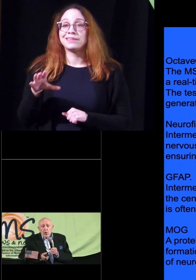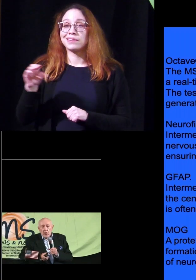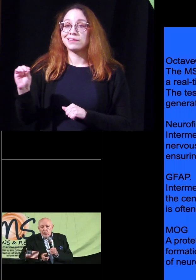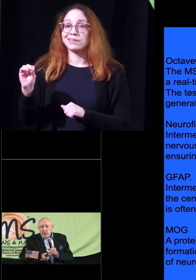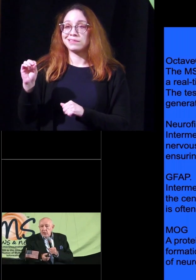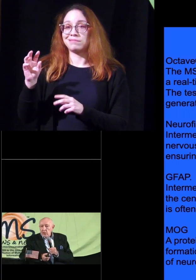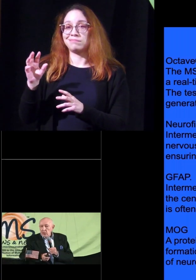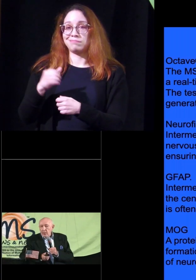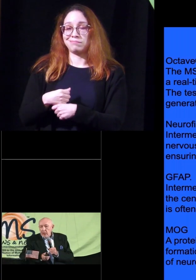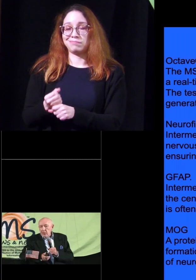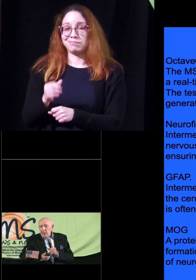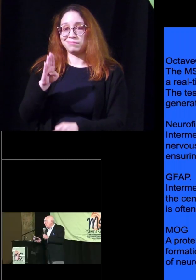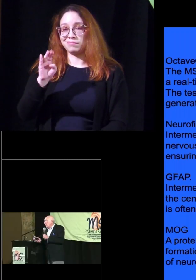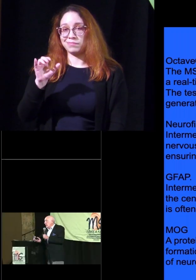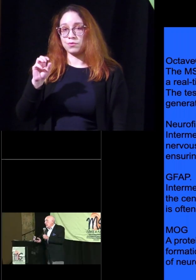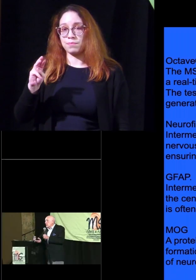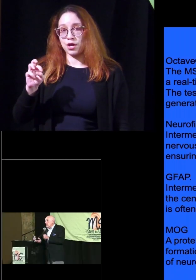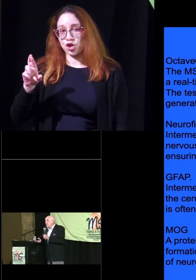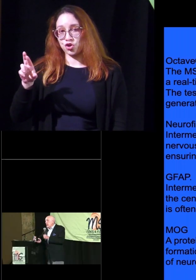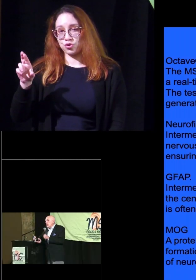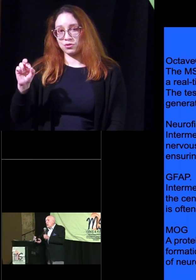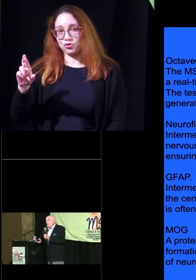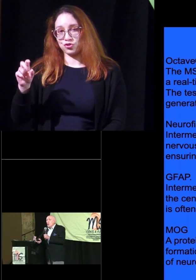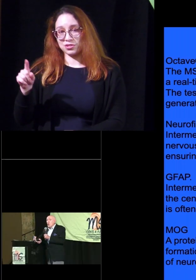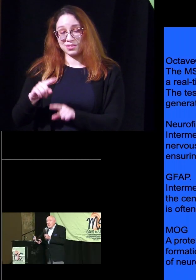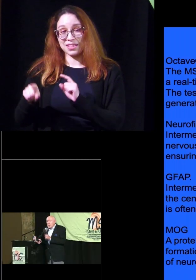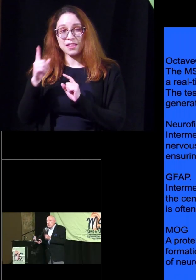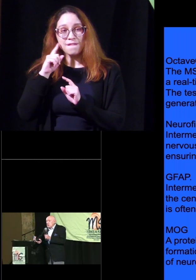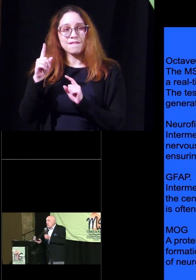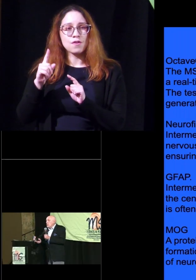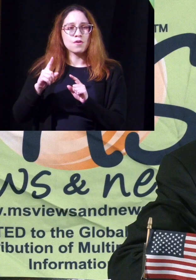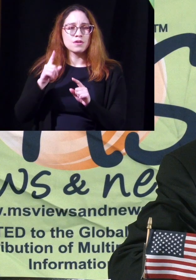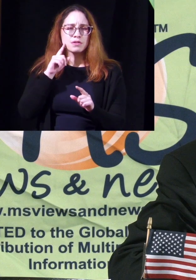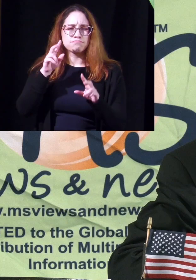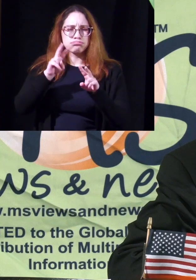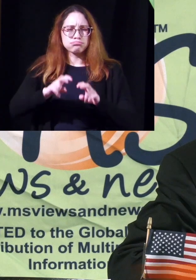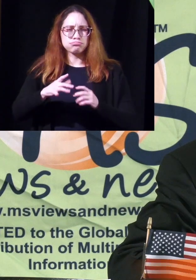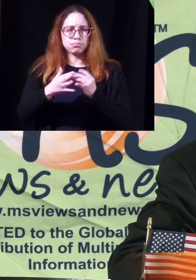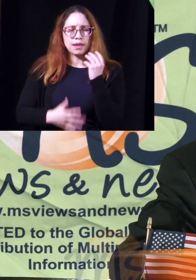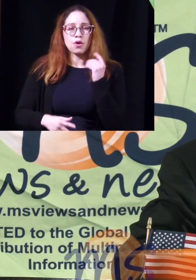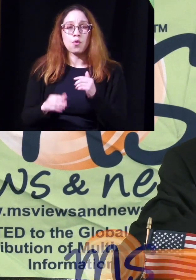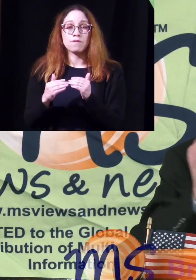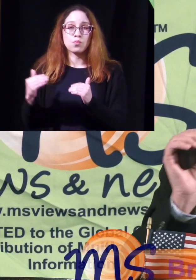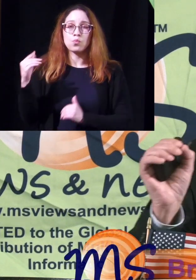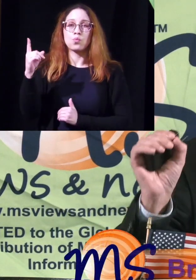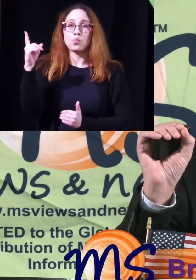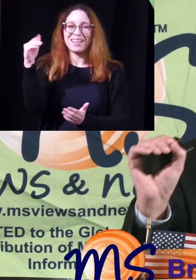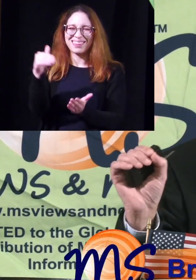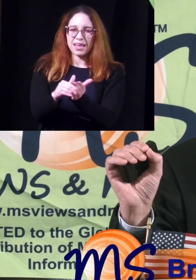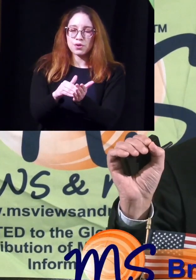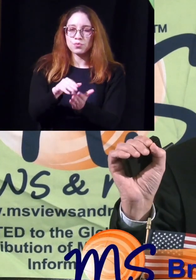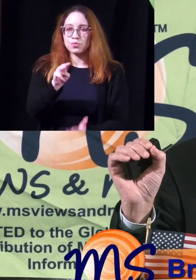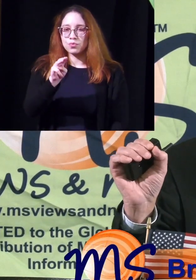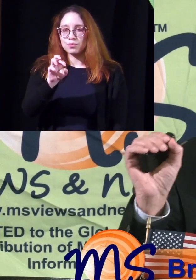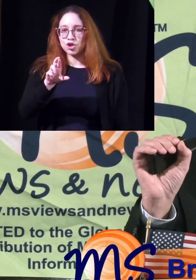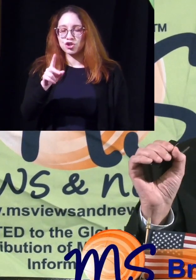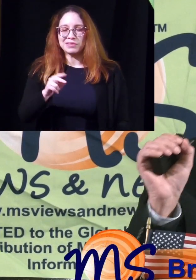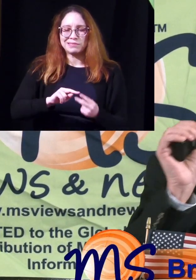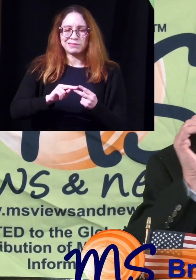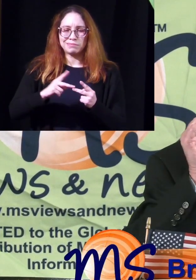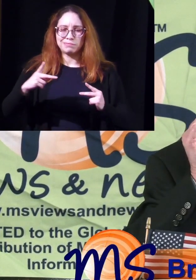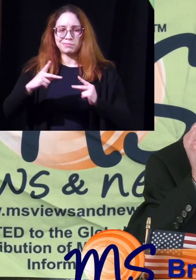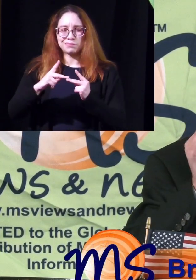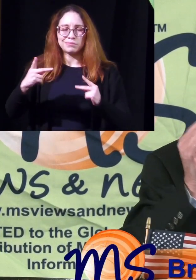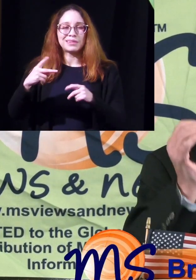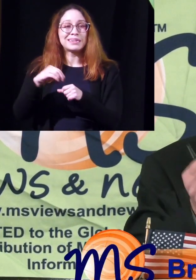developed biomarkers. They looked in the blood of people with MS, and they found over 1,000 markers, tiny proteins in the